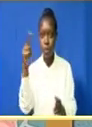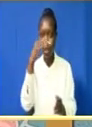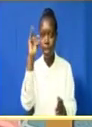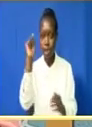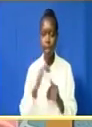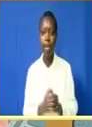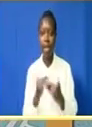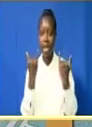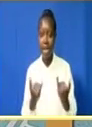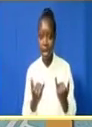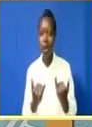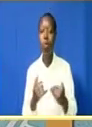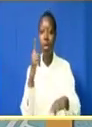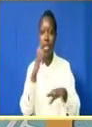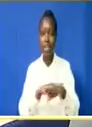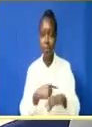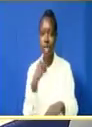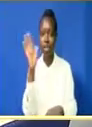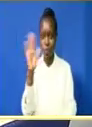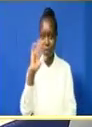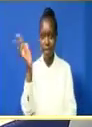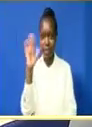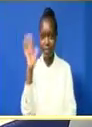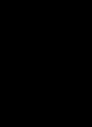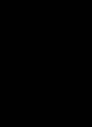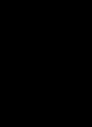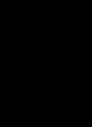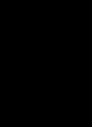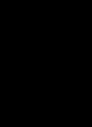Muhia. Until next time, it's goodbye.